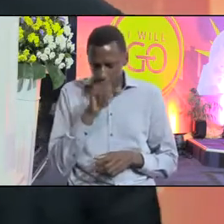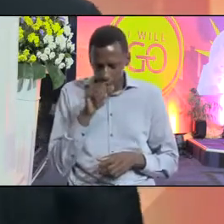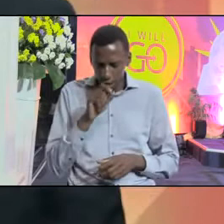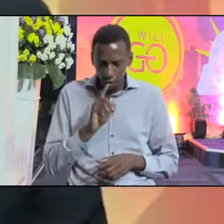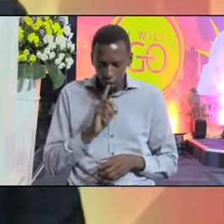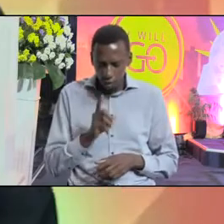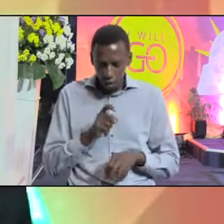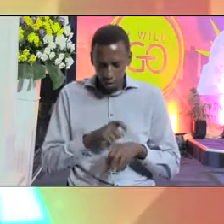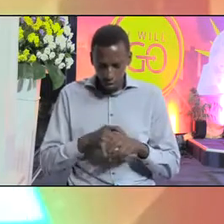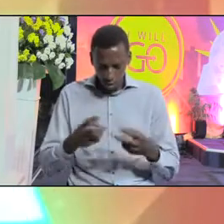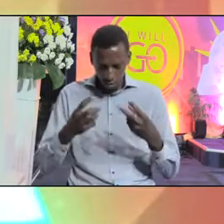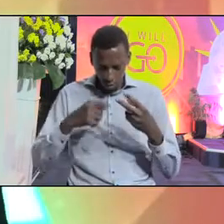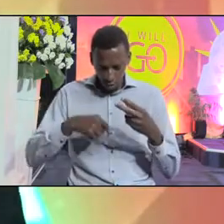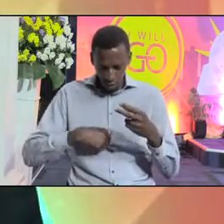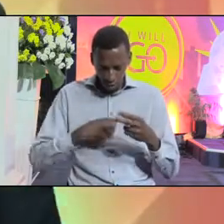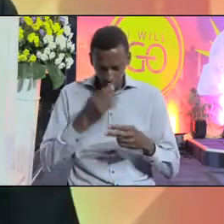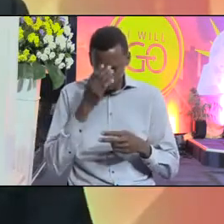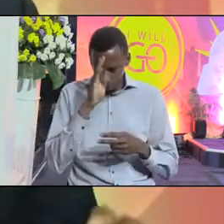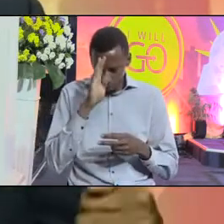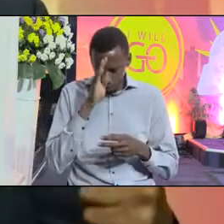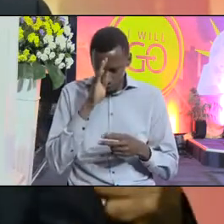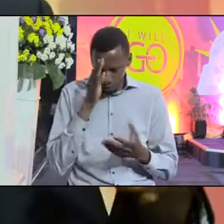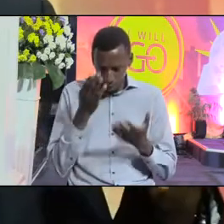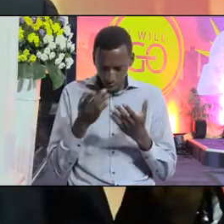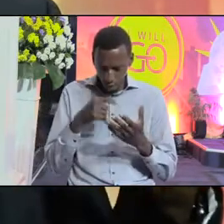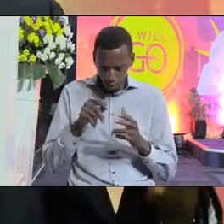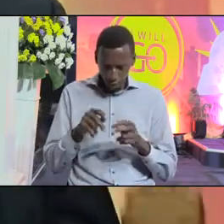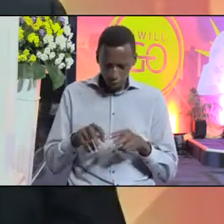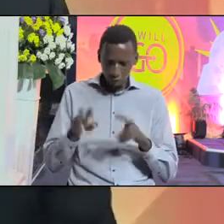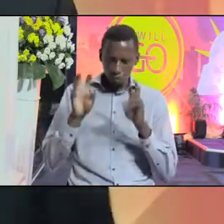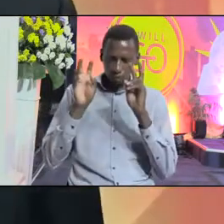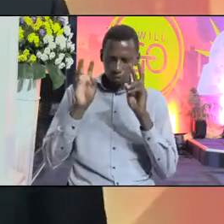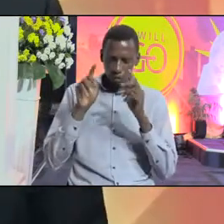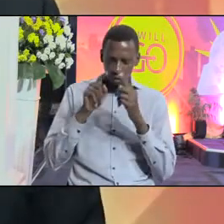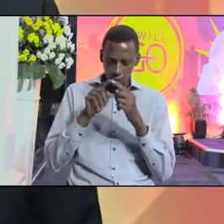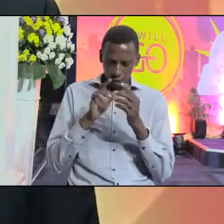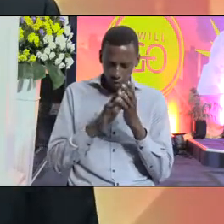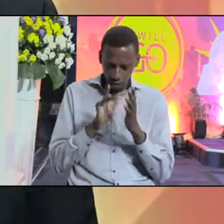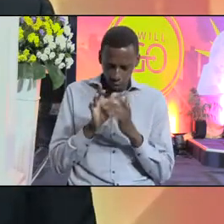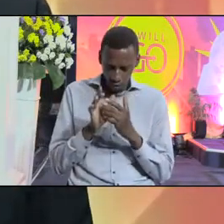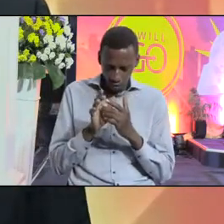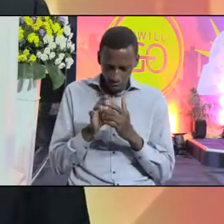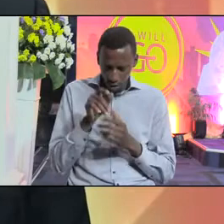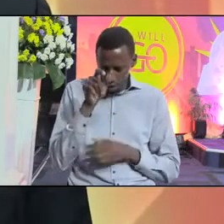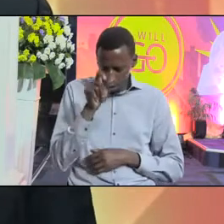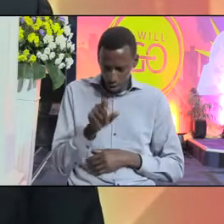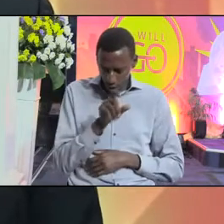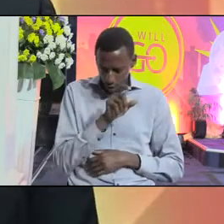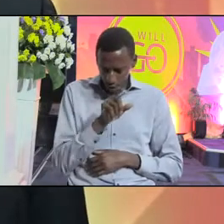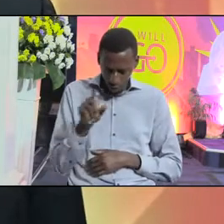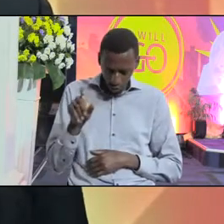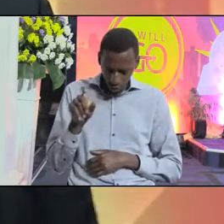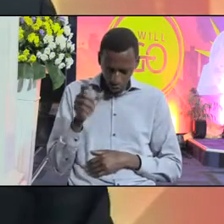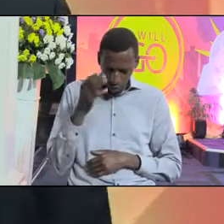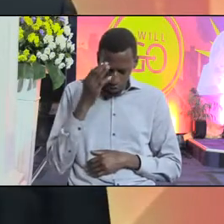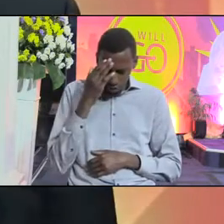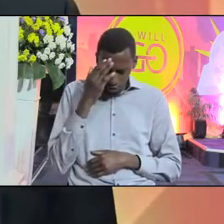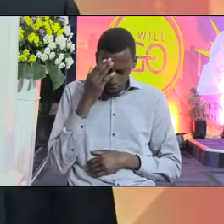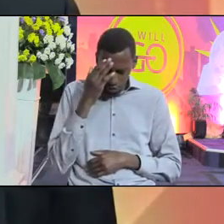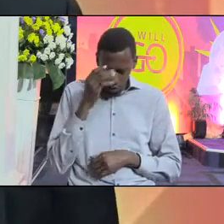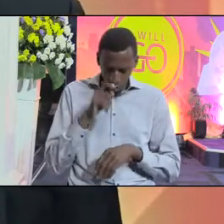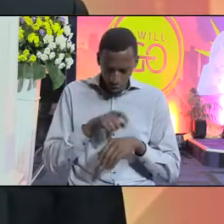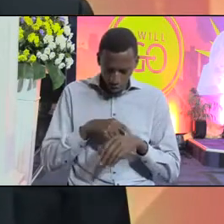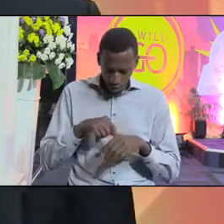assurance, where we look at ourselves and doubt, may we look up to Jesus and the cross, dear Father, and know that as we do